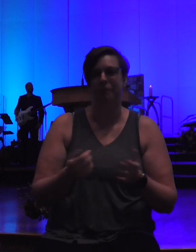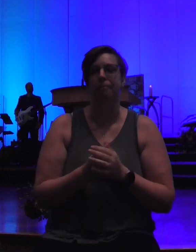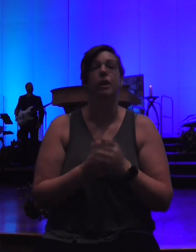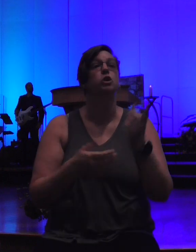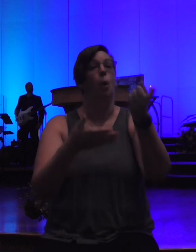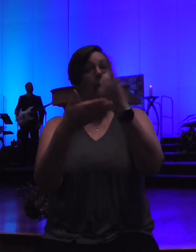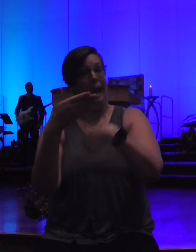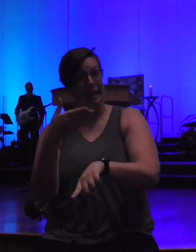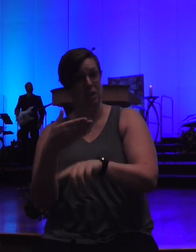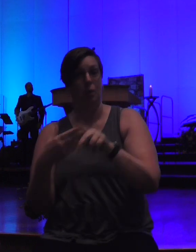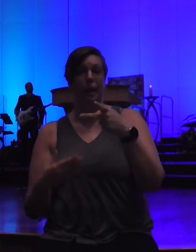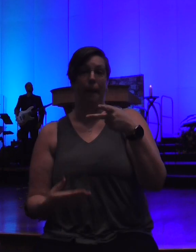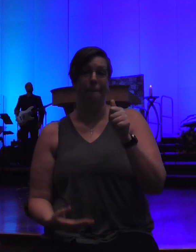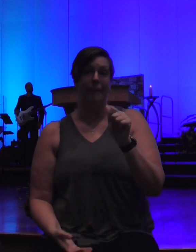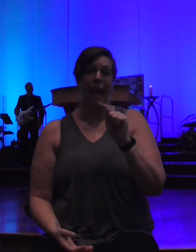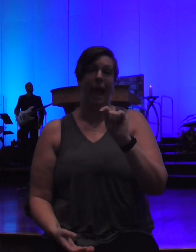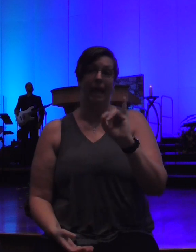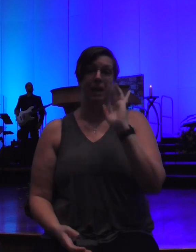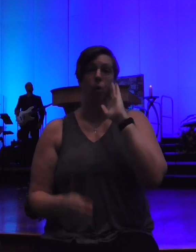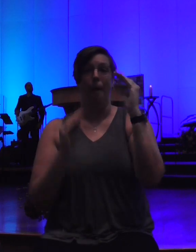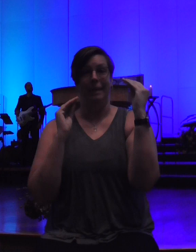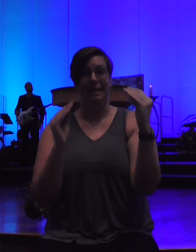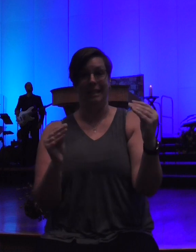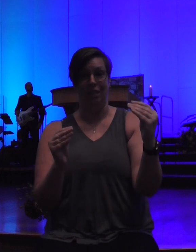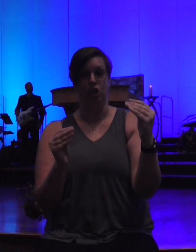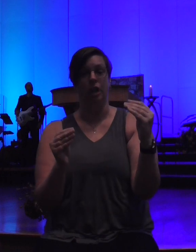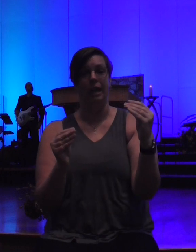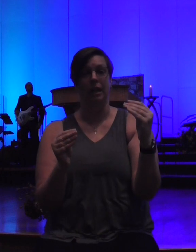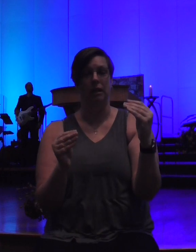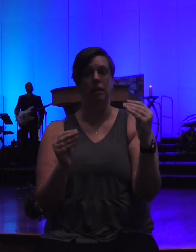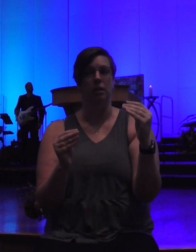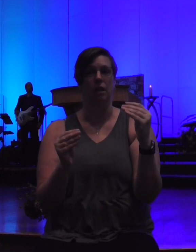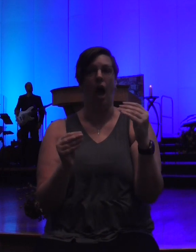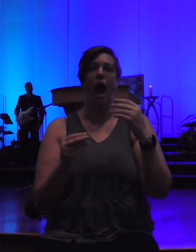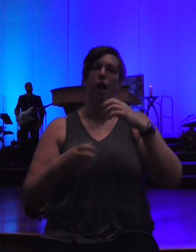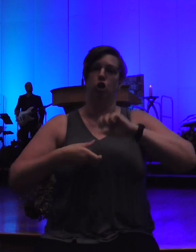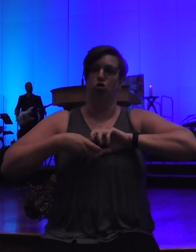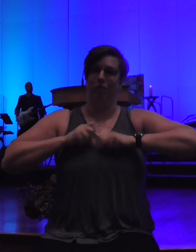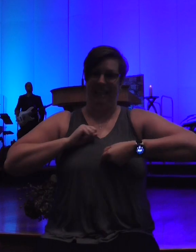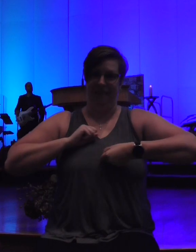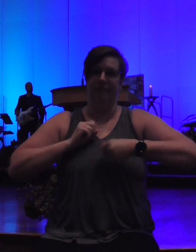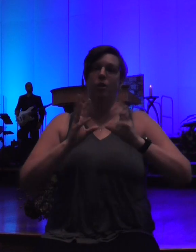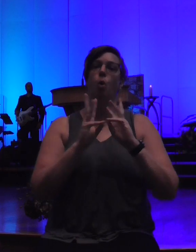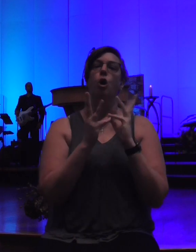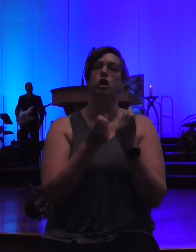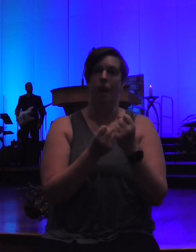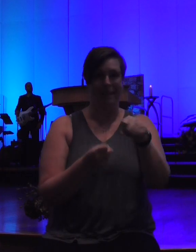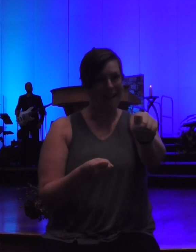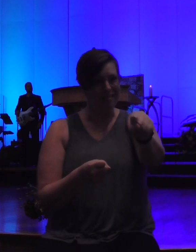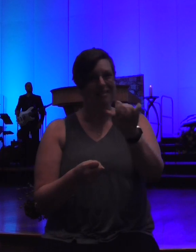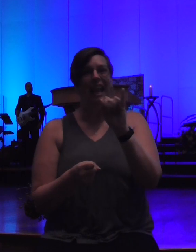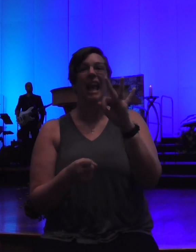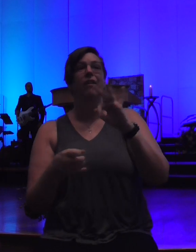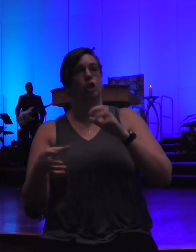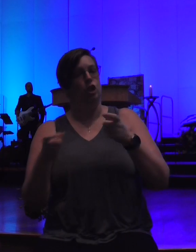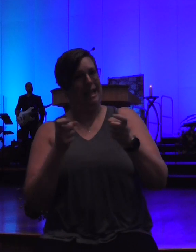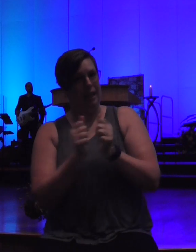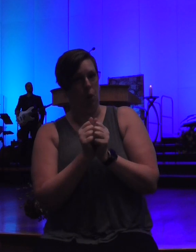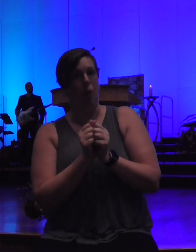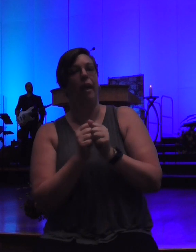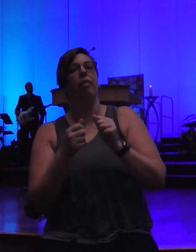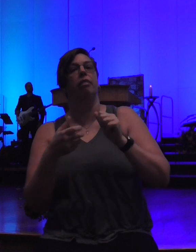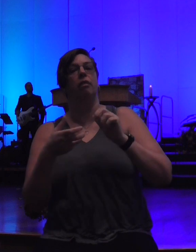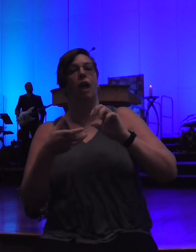week as well, Dr. Patty's going to be teaching a grief workshop. Yes. Dr. Patty's doing an online workshop. If you've been dealing with any kind of grief